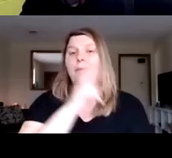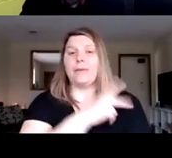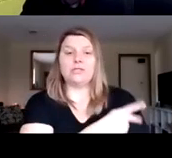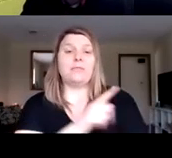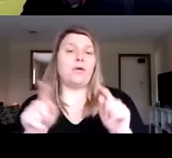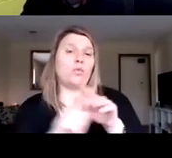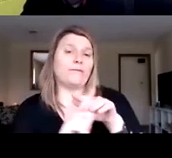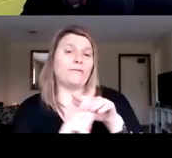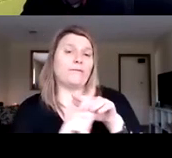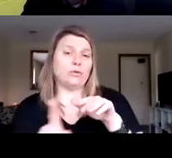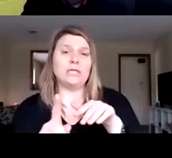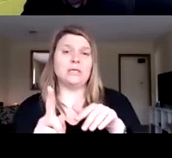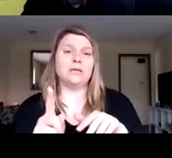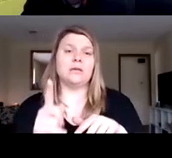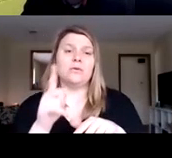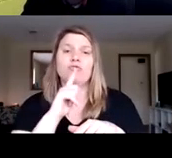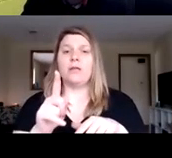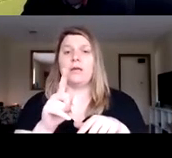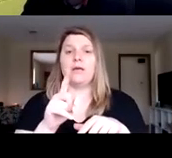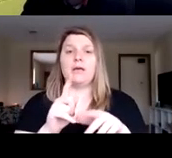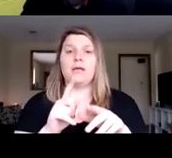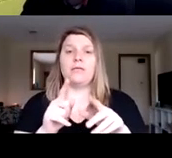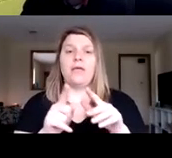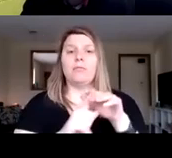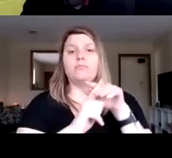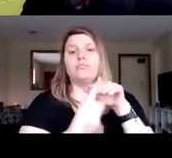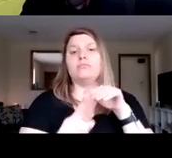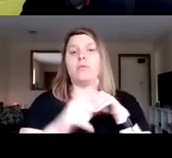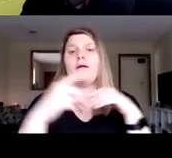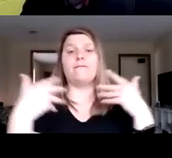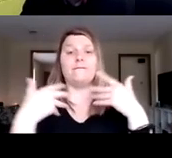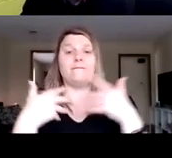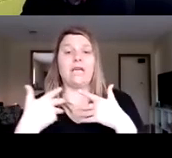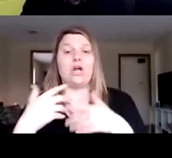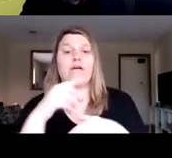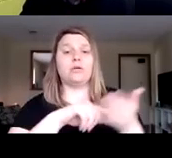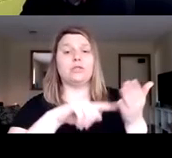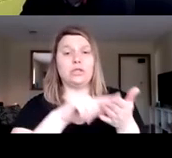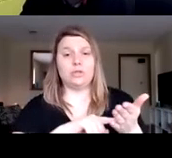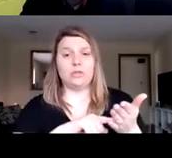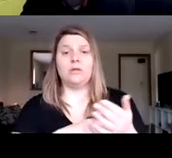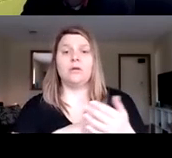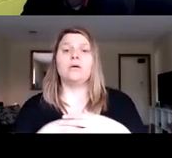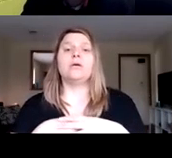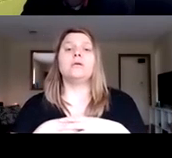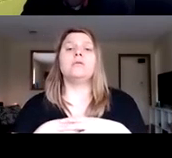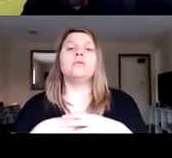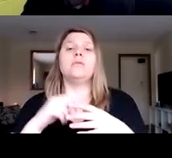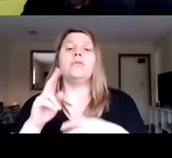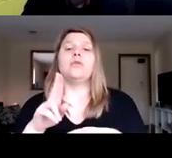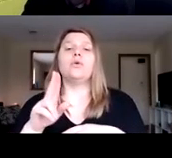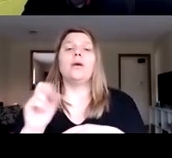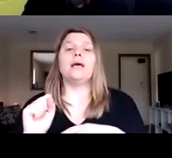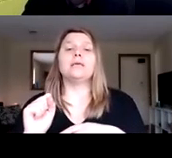Refugees are those that cross national borders for a well-founded fear of persecution. The U.S. Refugee